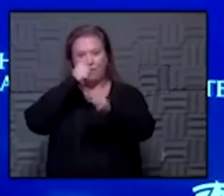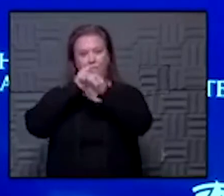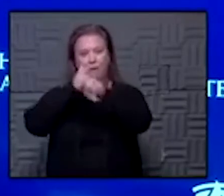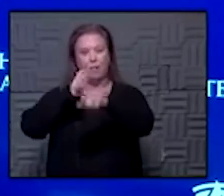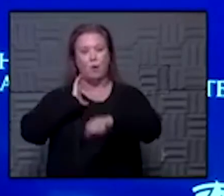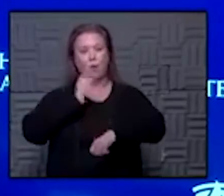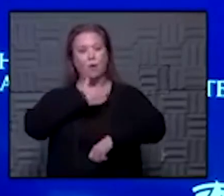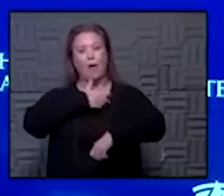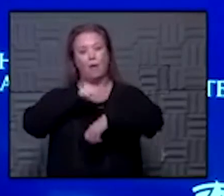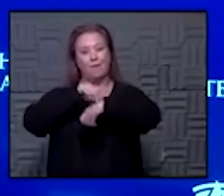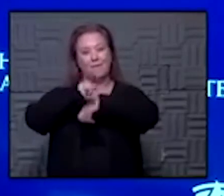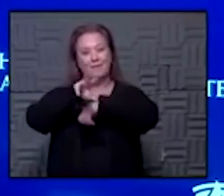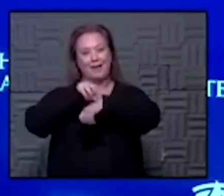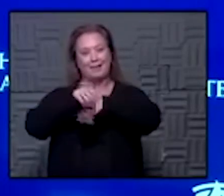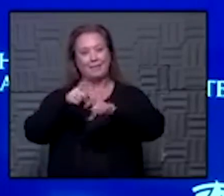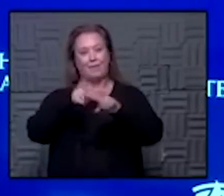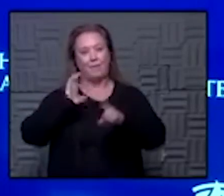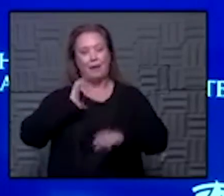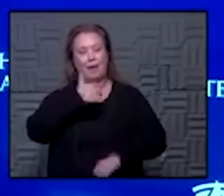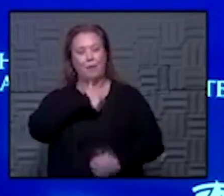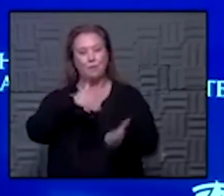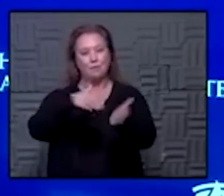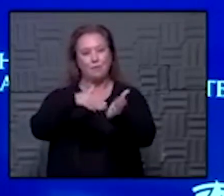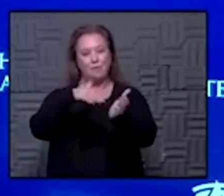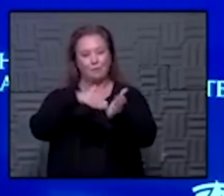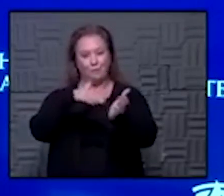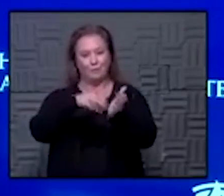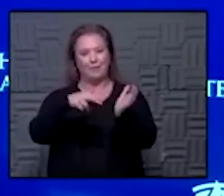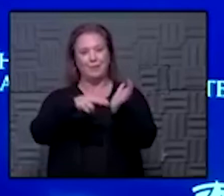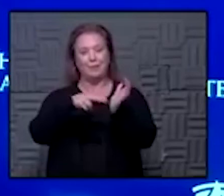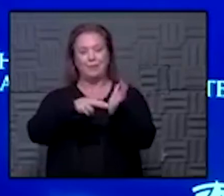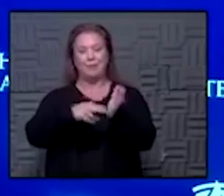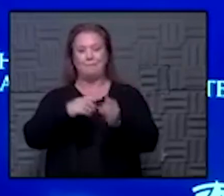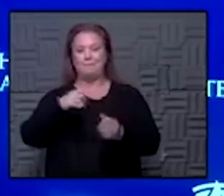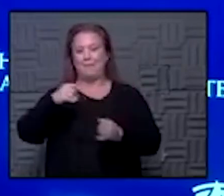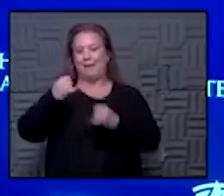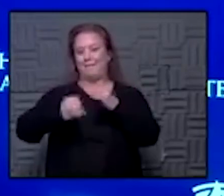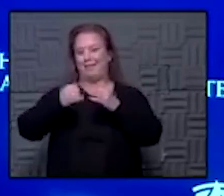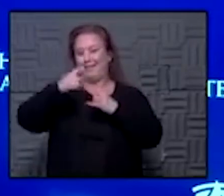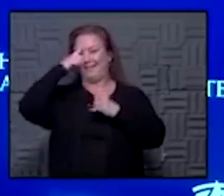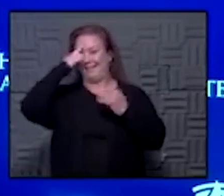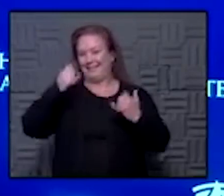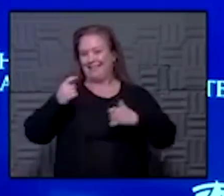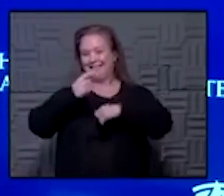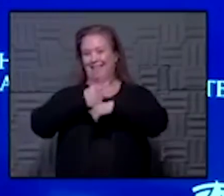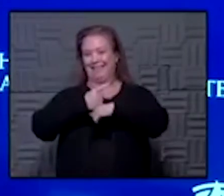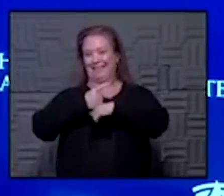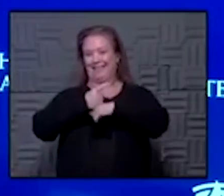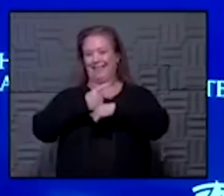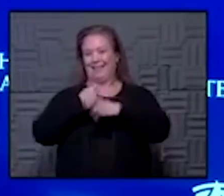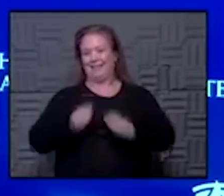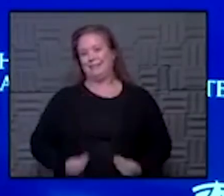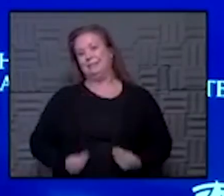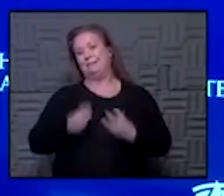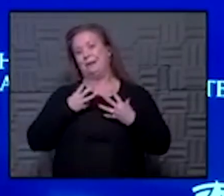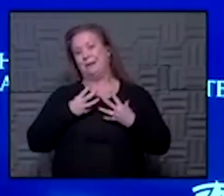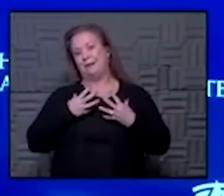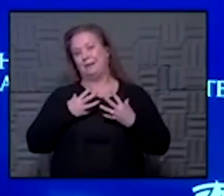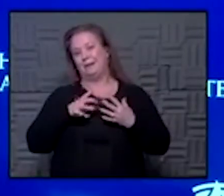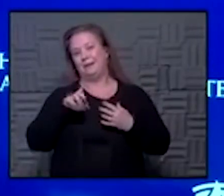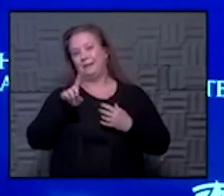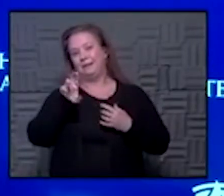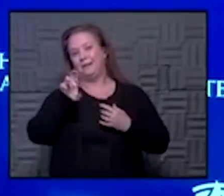that we're given by our fine physicians and nurses. So my final thoughts today are inspired by